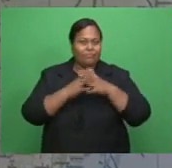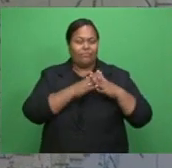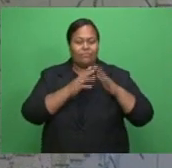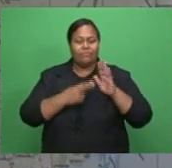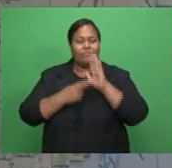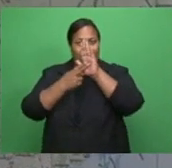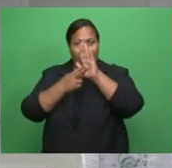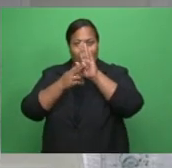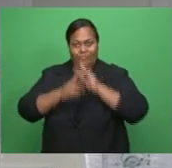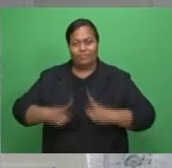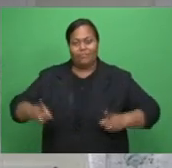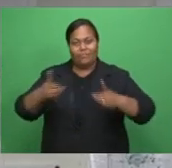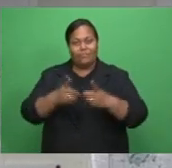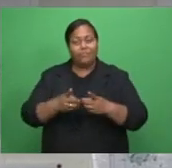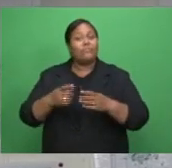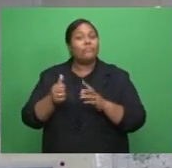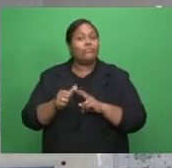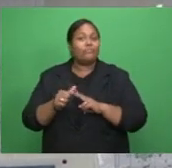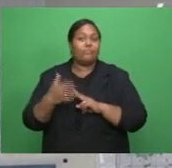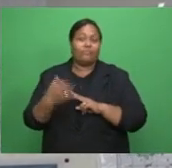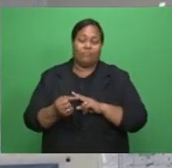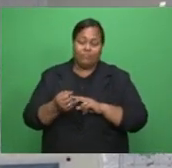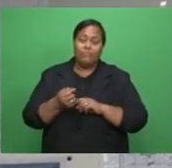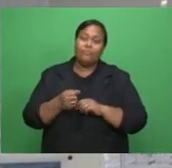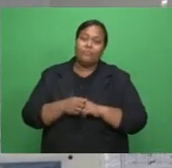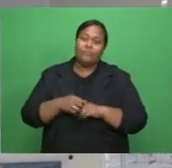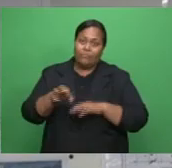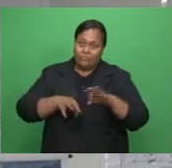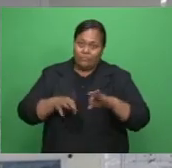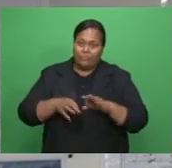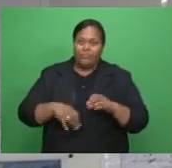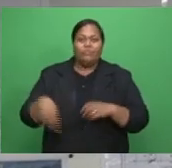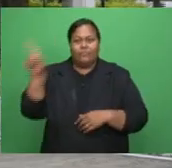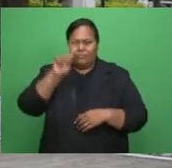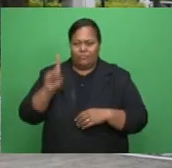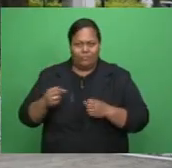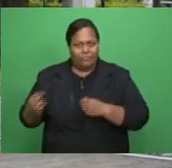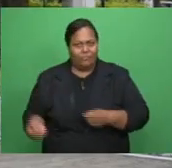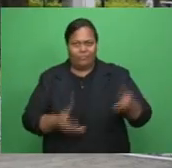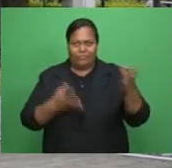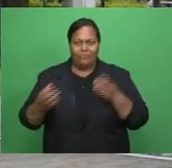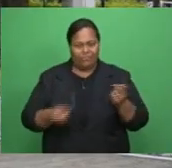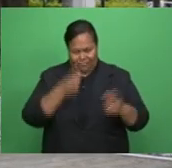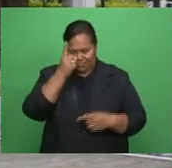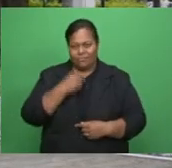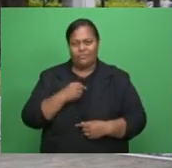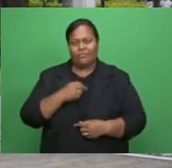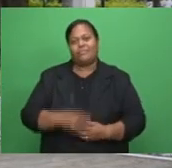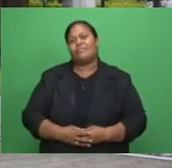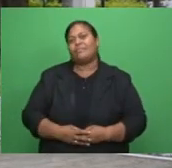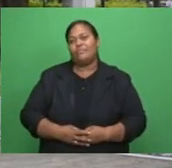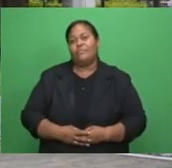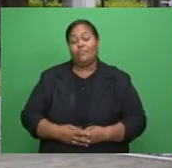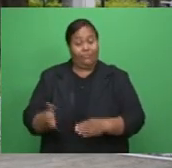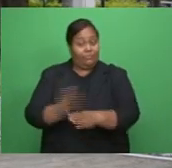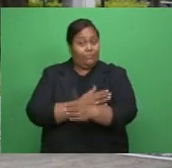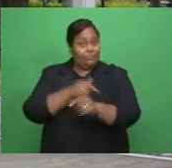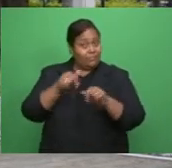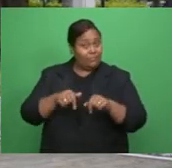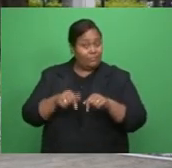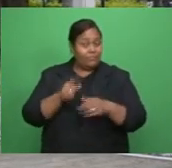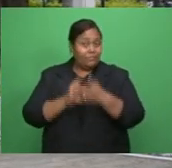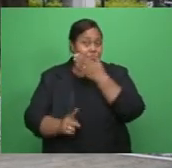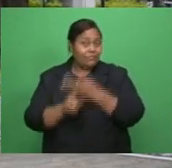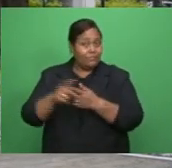divisions. And we will also have in place electronic submissions. Even before this audit, the authority confirms